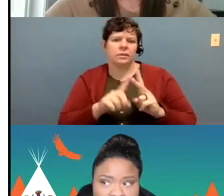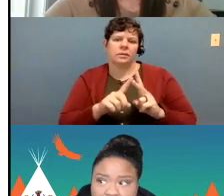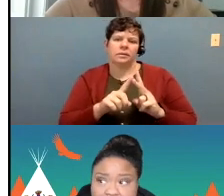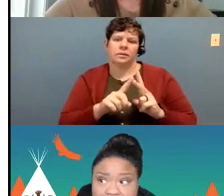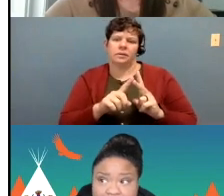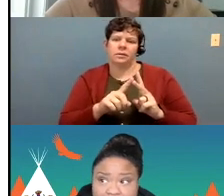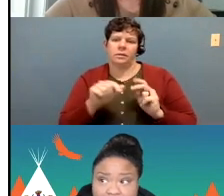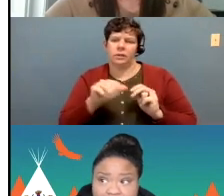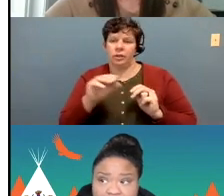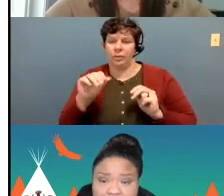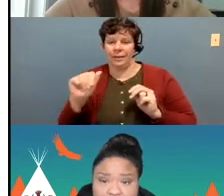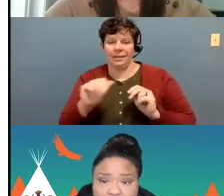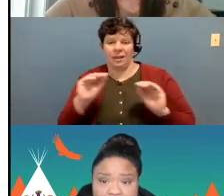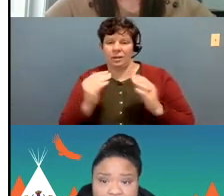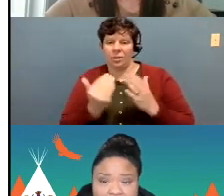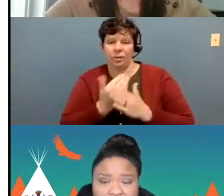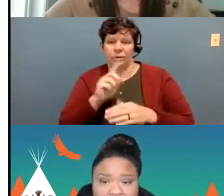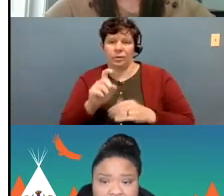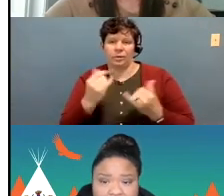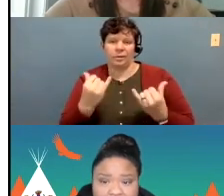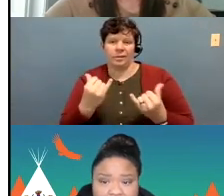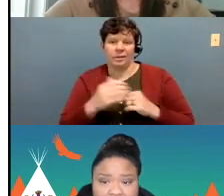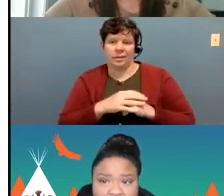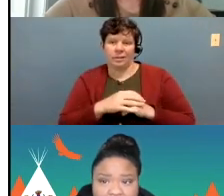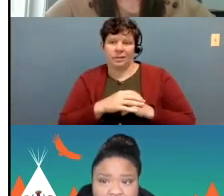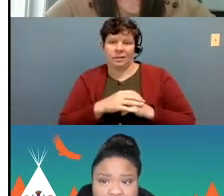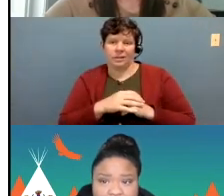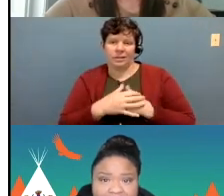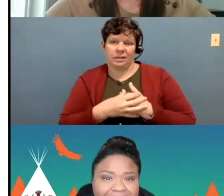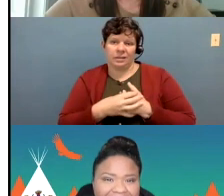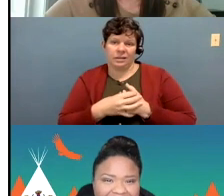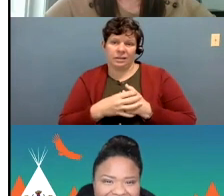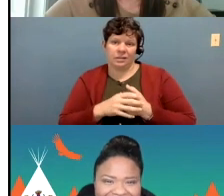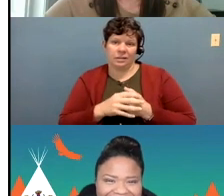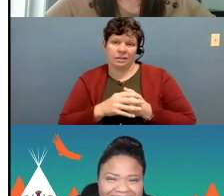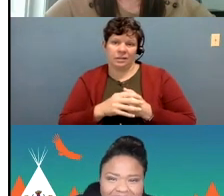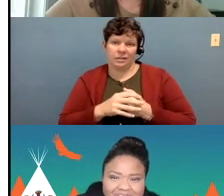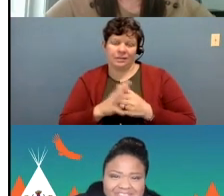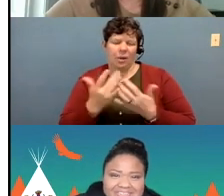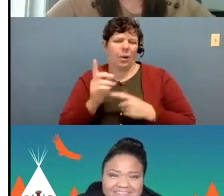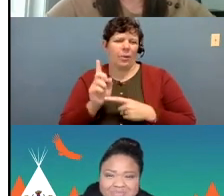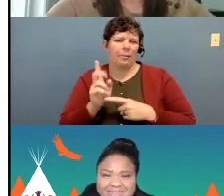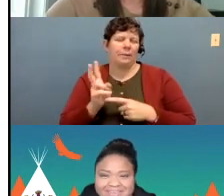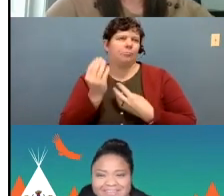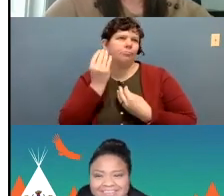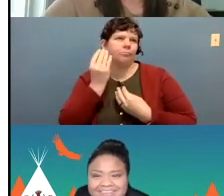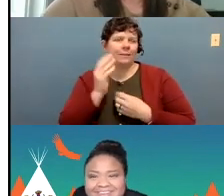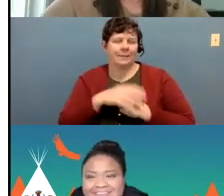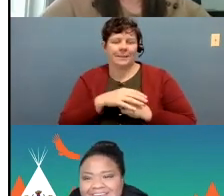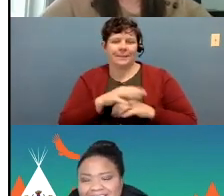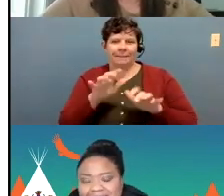Q&A, I don't see any new questions at this point. So I will give that a minute and let folks kind of ruminate on